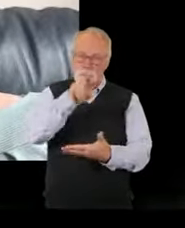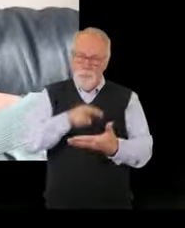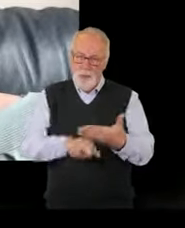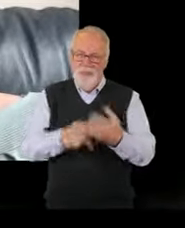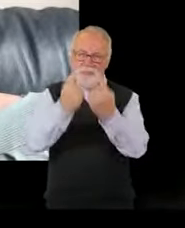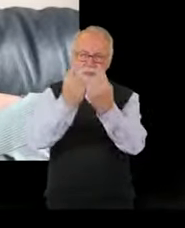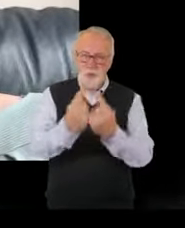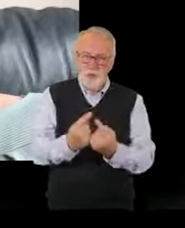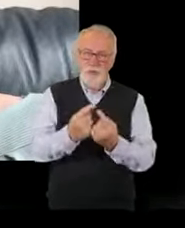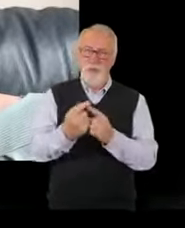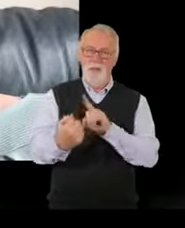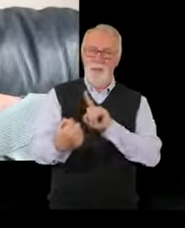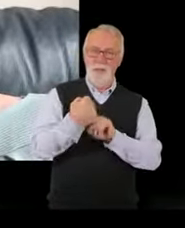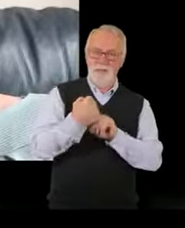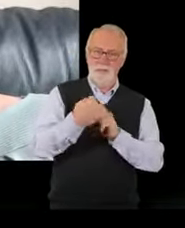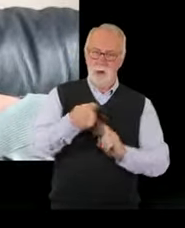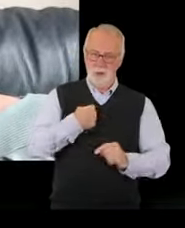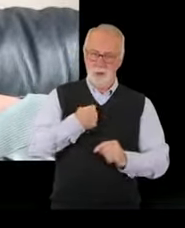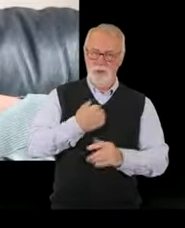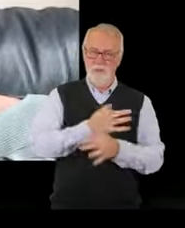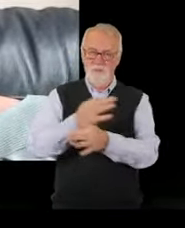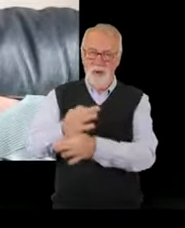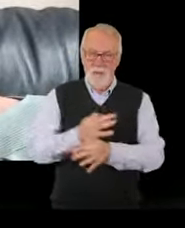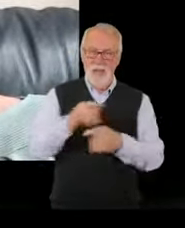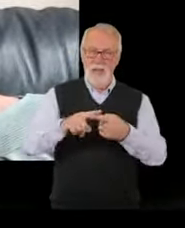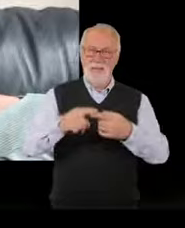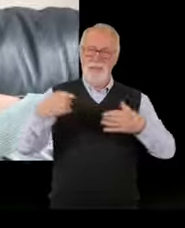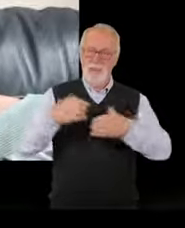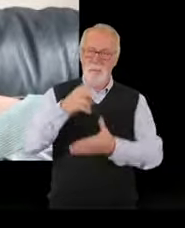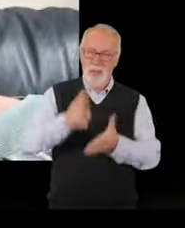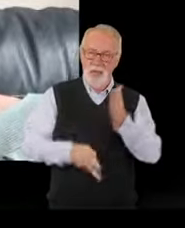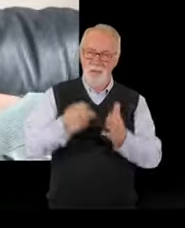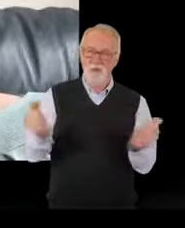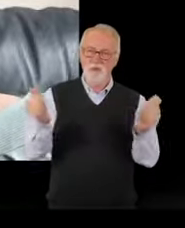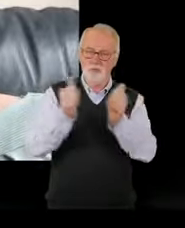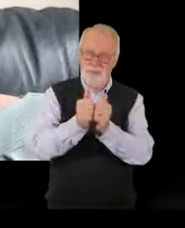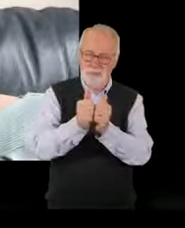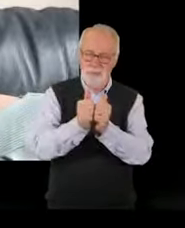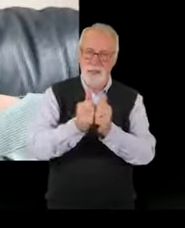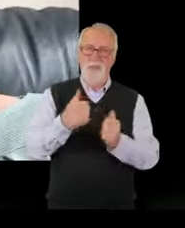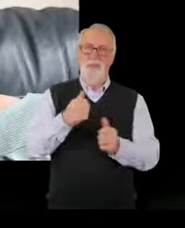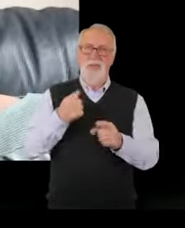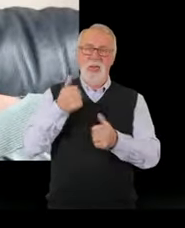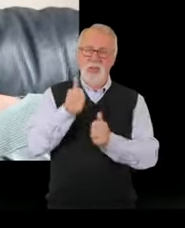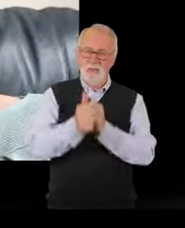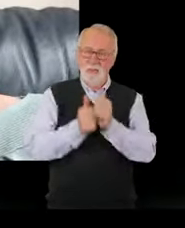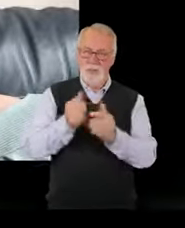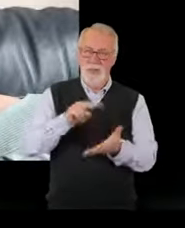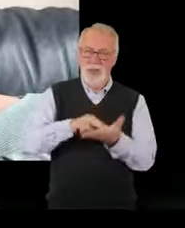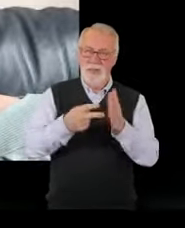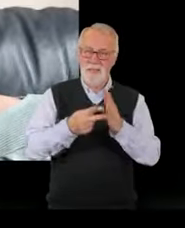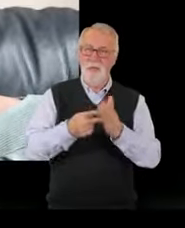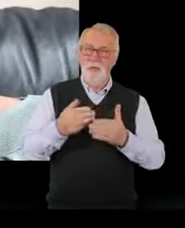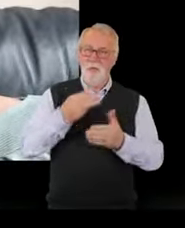So together we sat down and looked at all of the issues that were impacting on us as a family and a care plan was